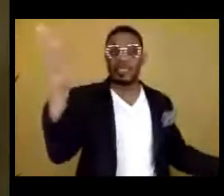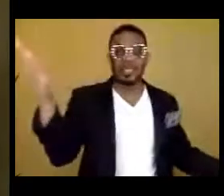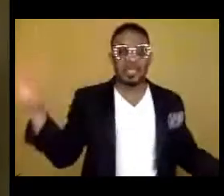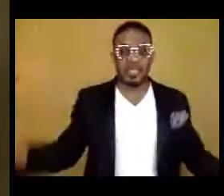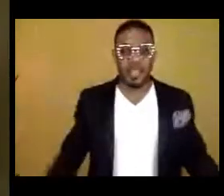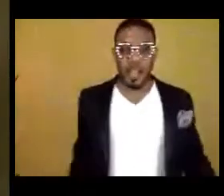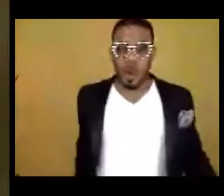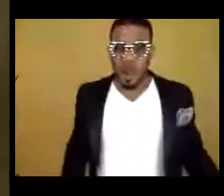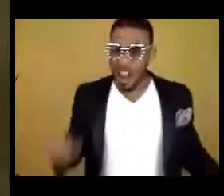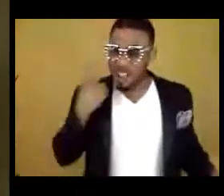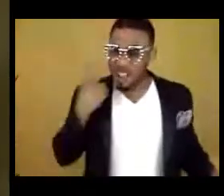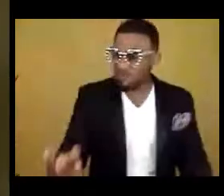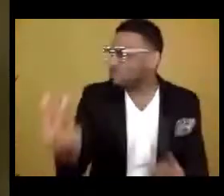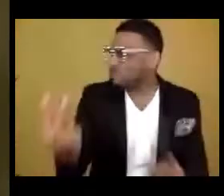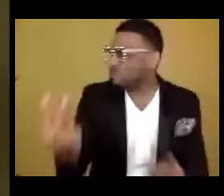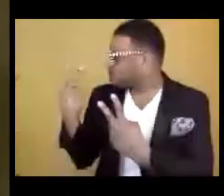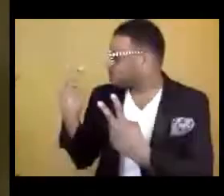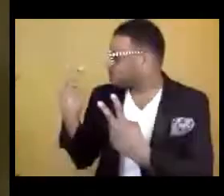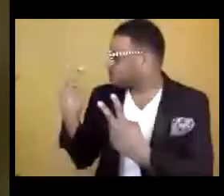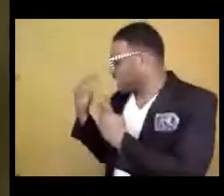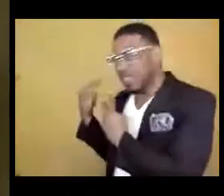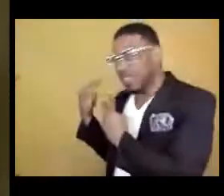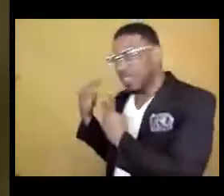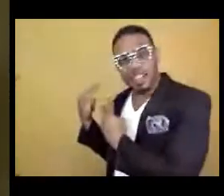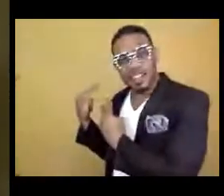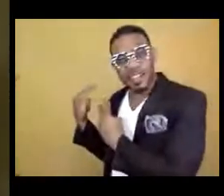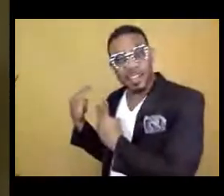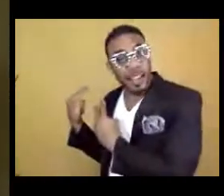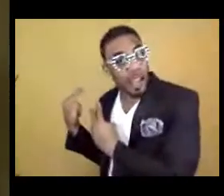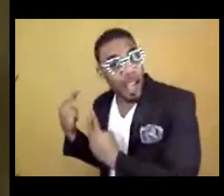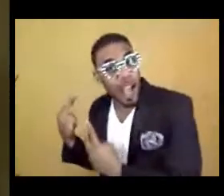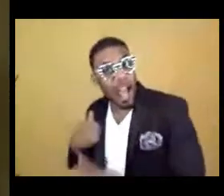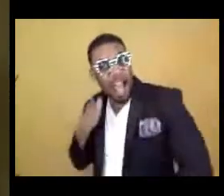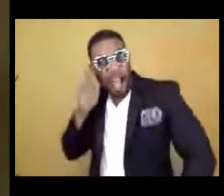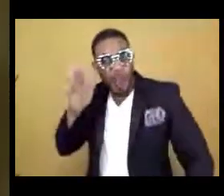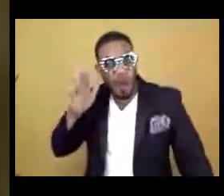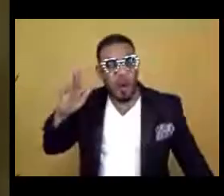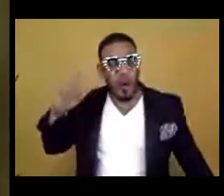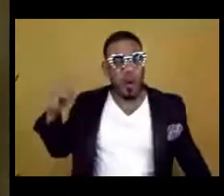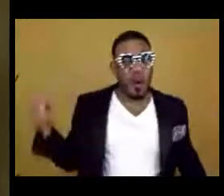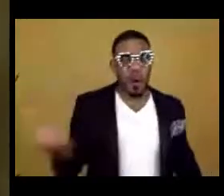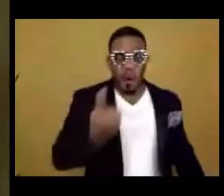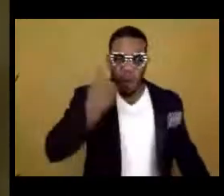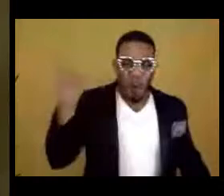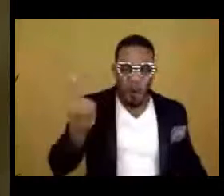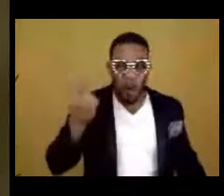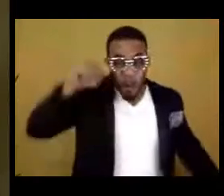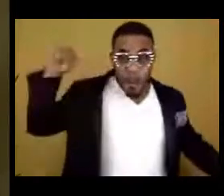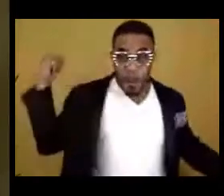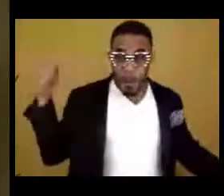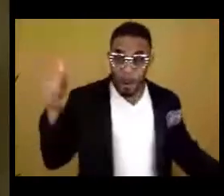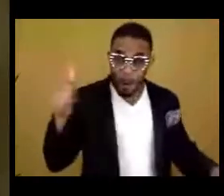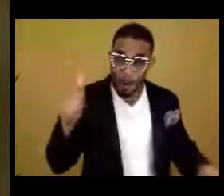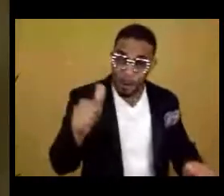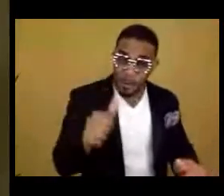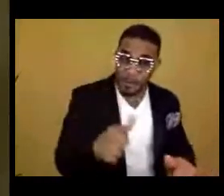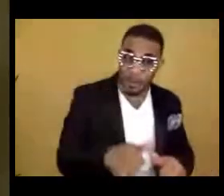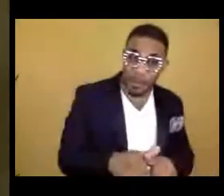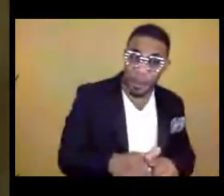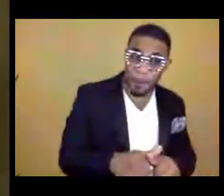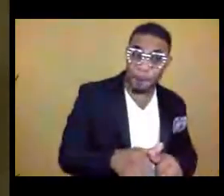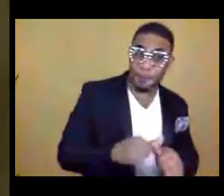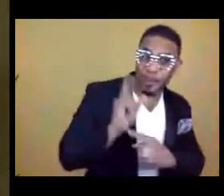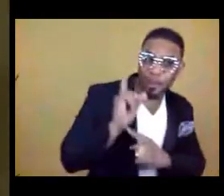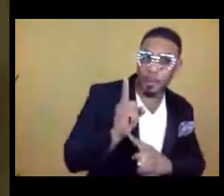gods. When I look back, I will always recall